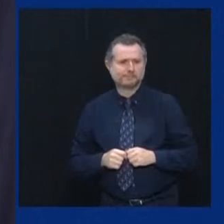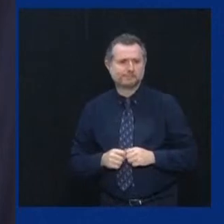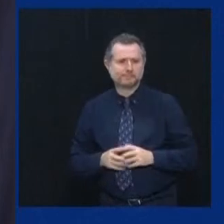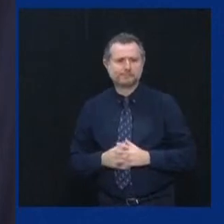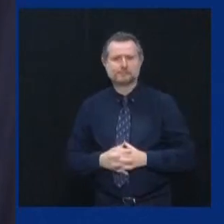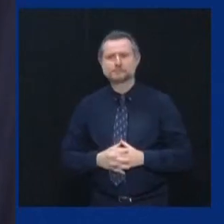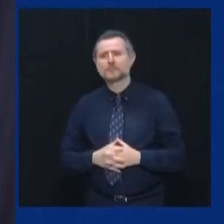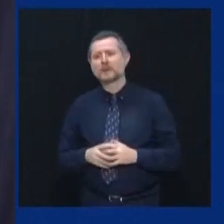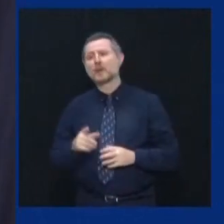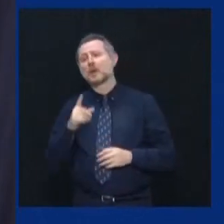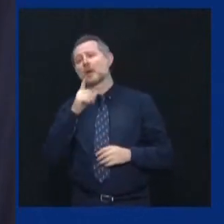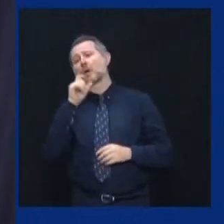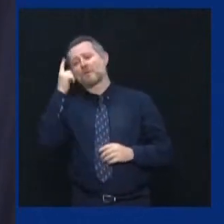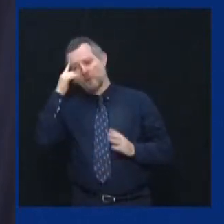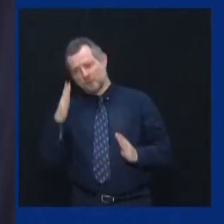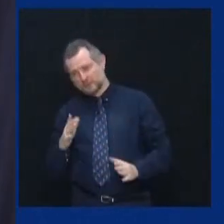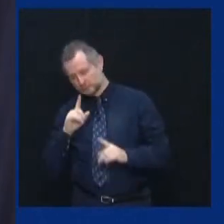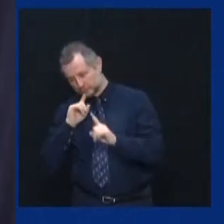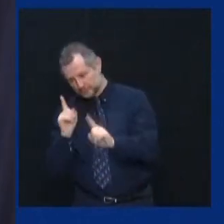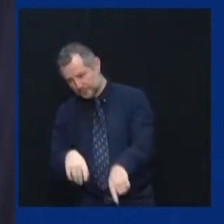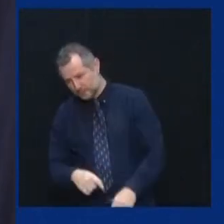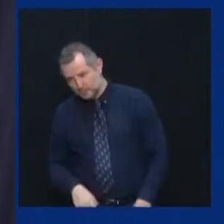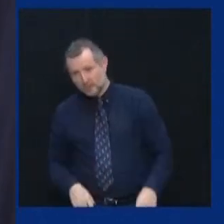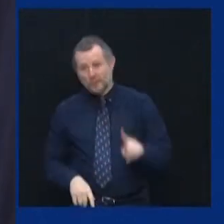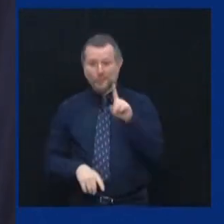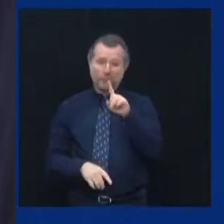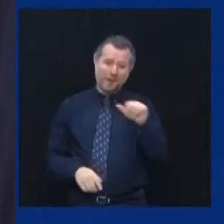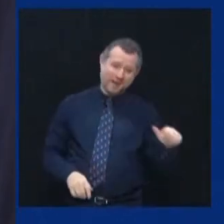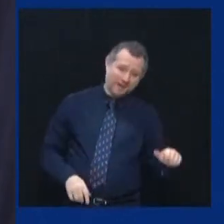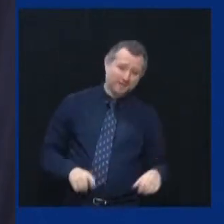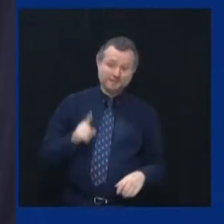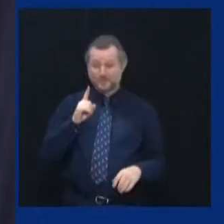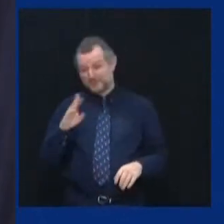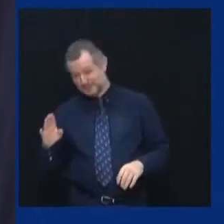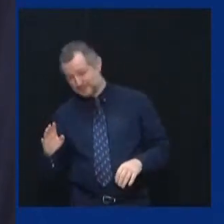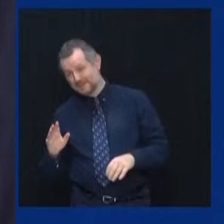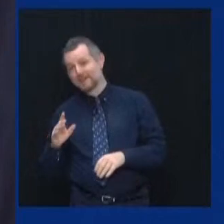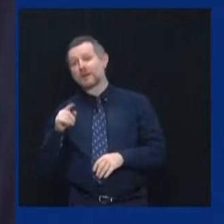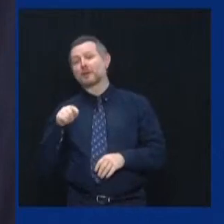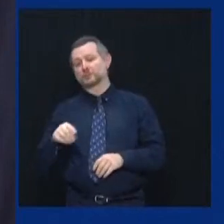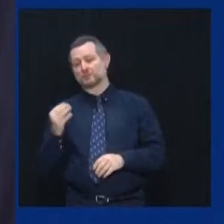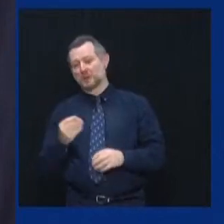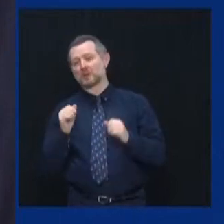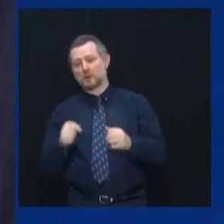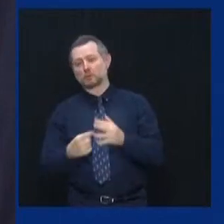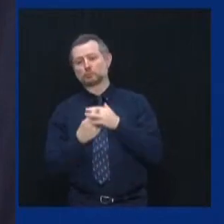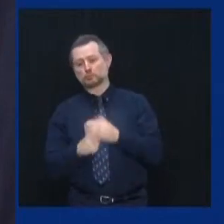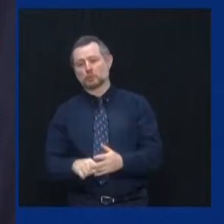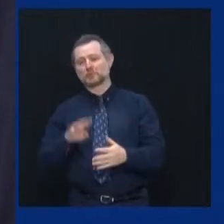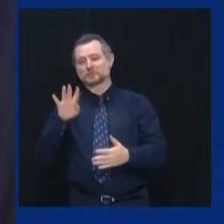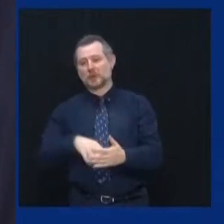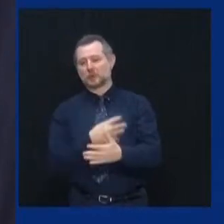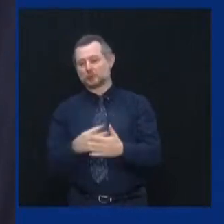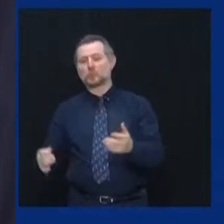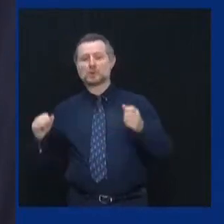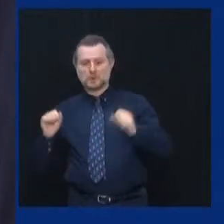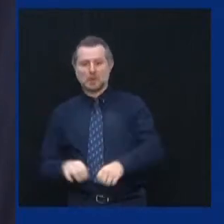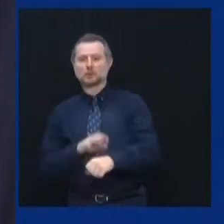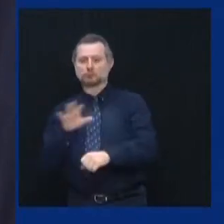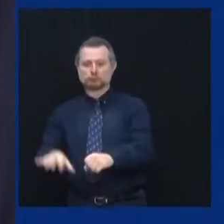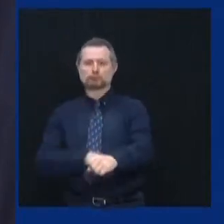1A, 1B, on Monday, you can start to schedule